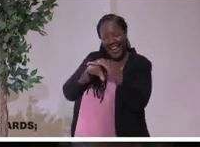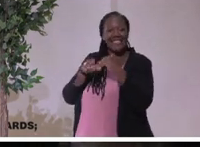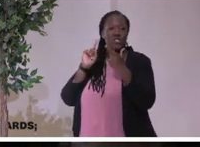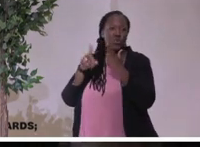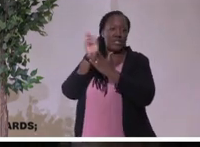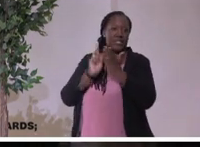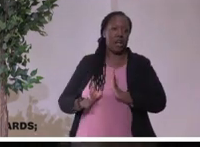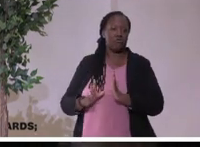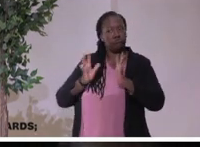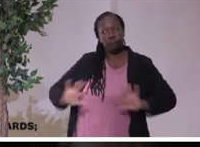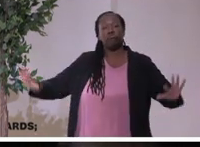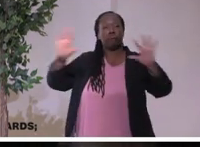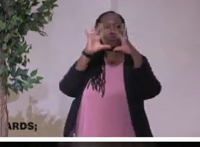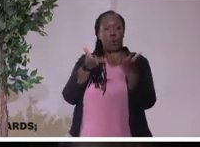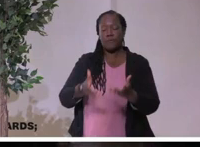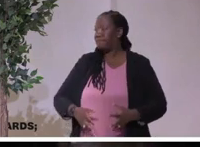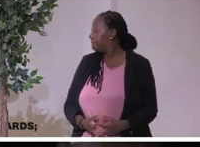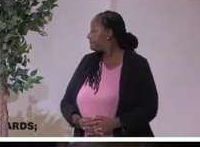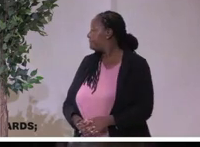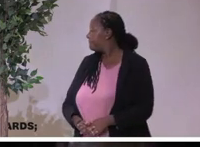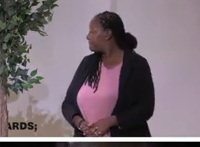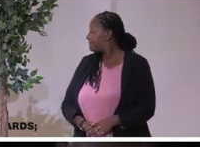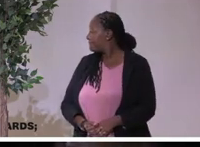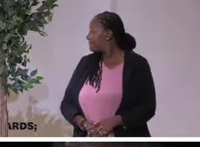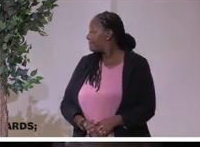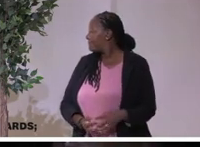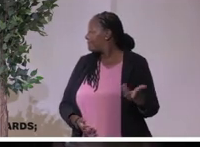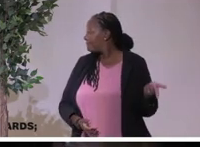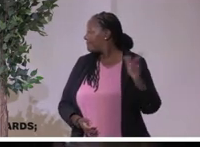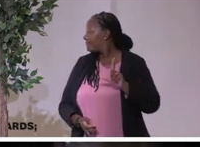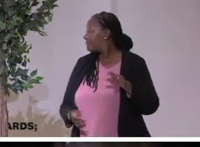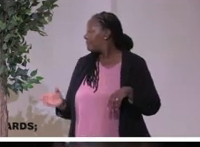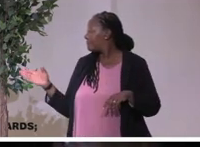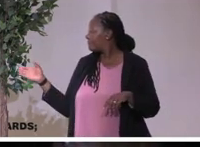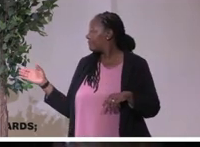Thank you, Michelle. I concur. Yes, I think